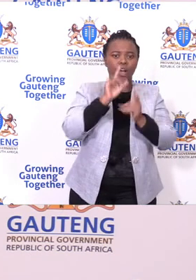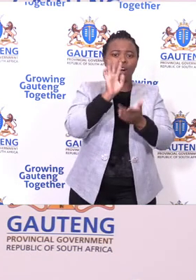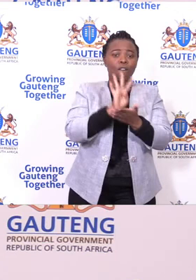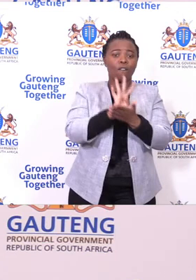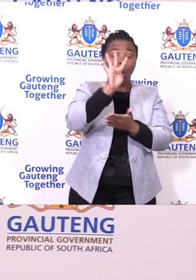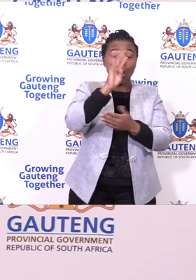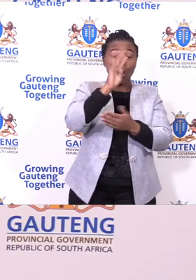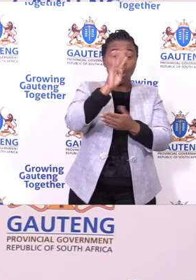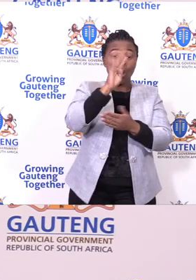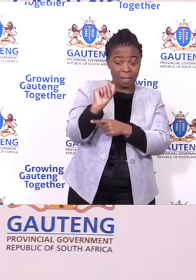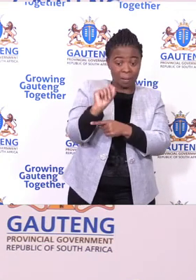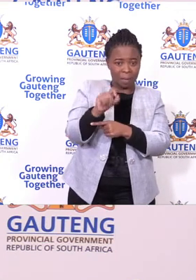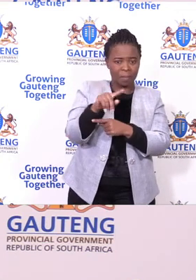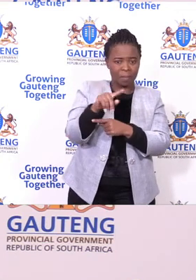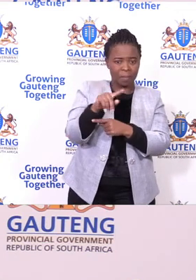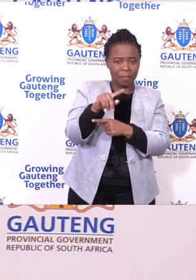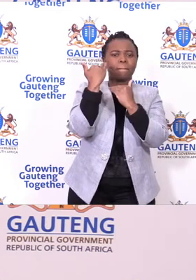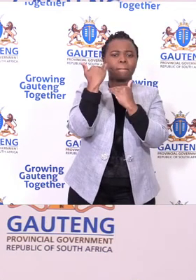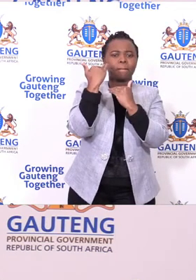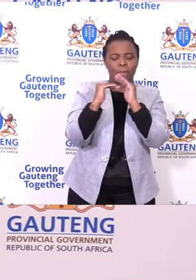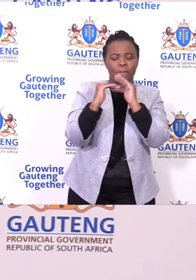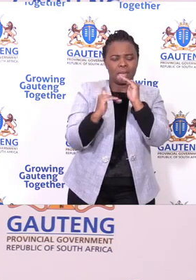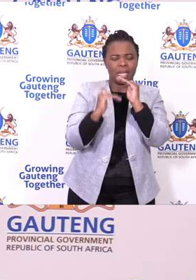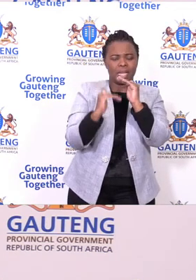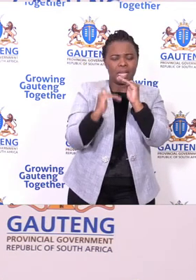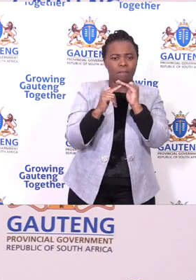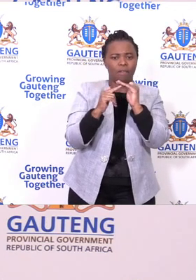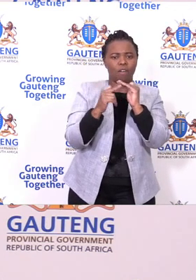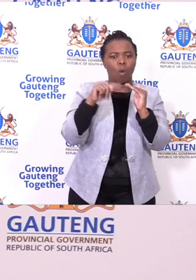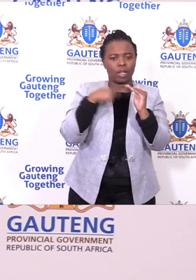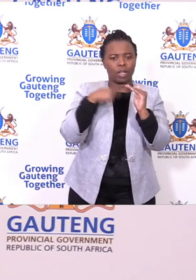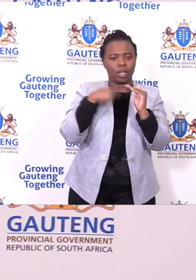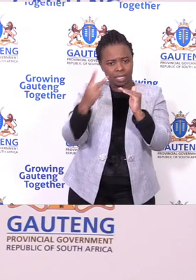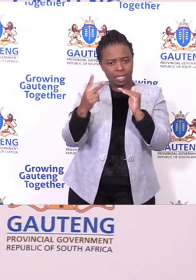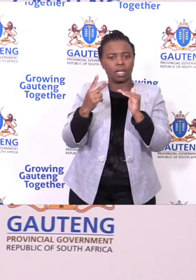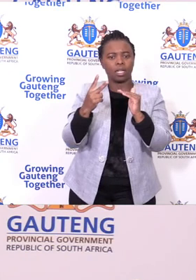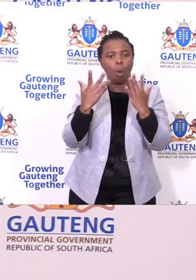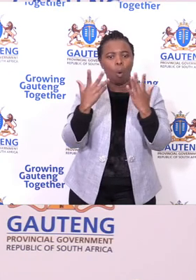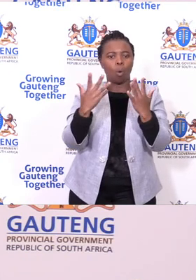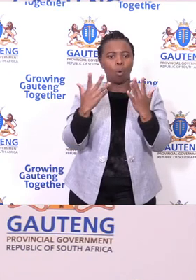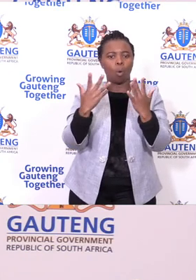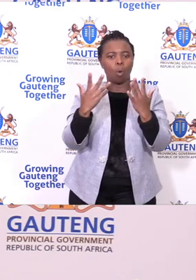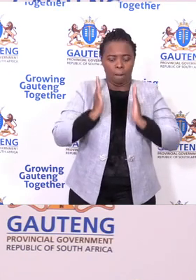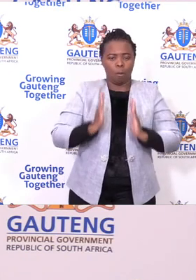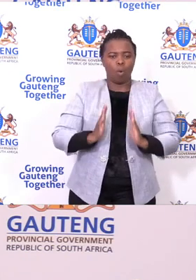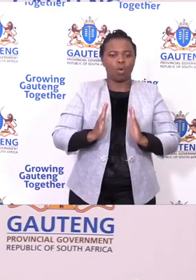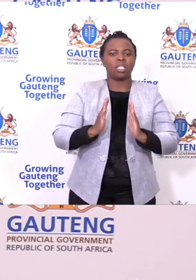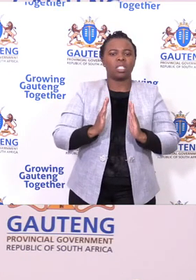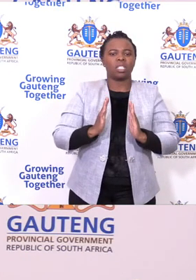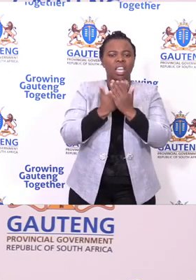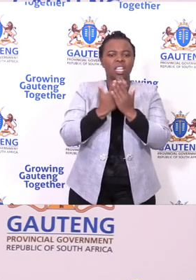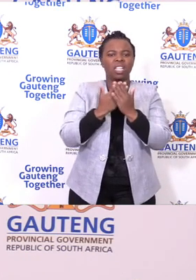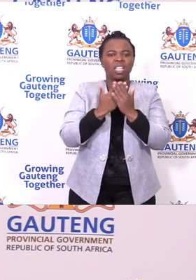bare minimum that somebody needs for isolation and for the body to be able to mount a particular antibody immune